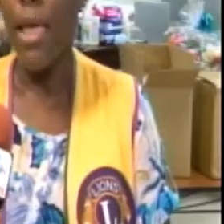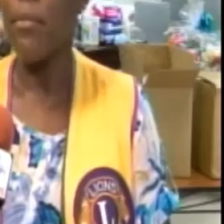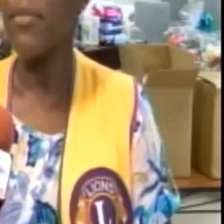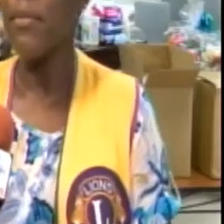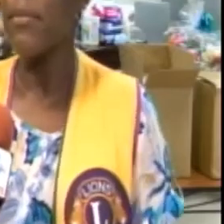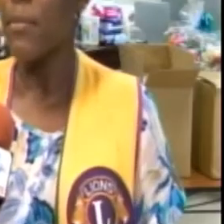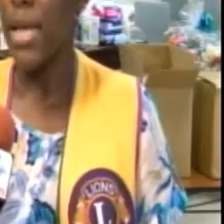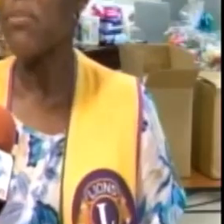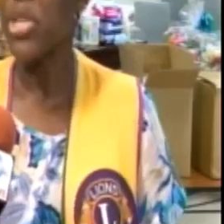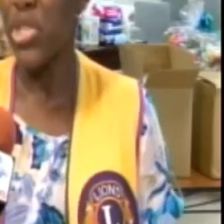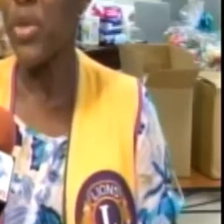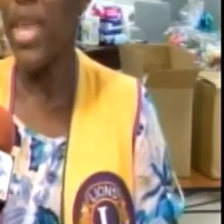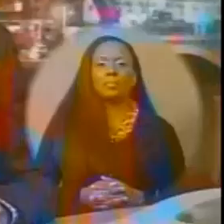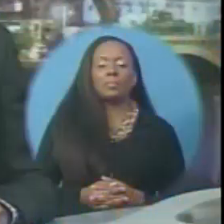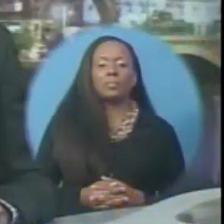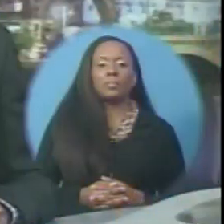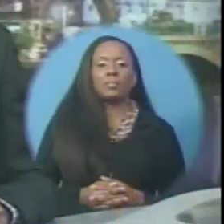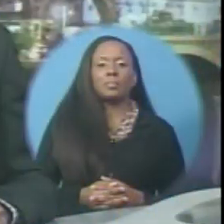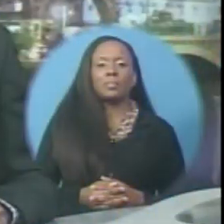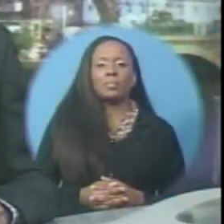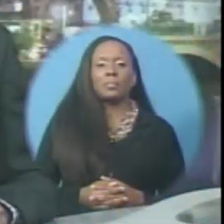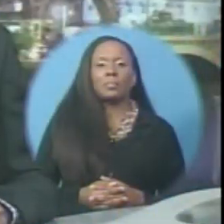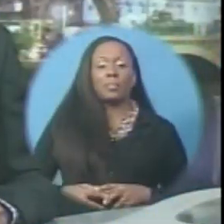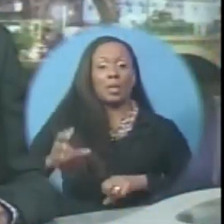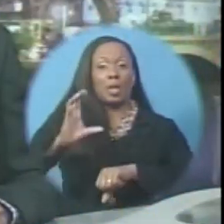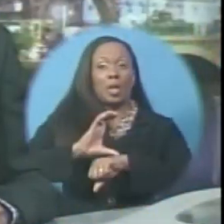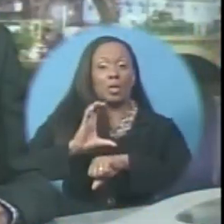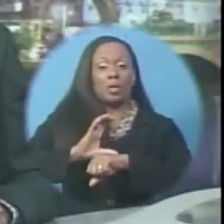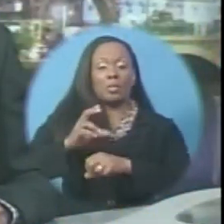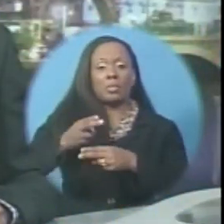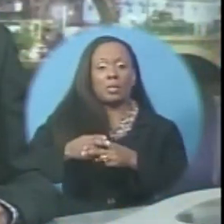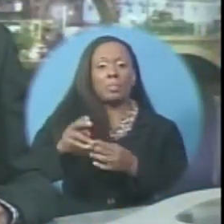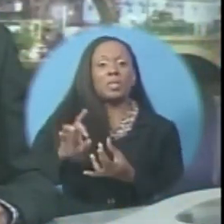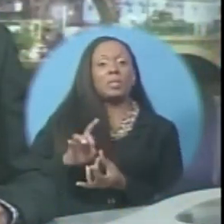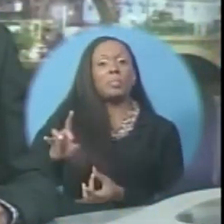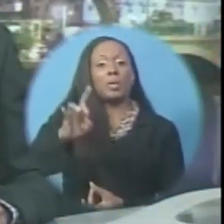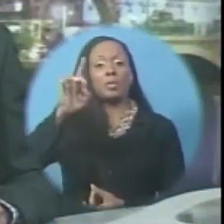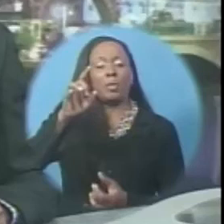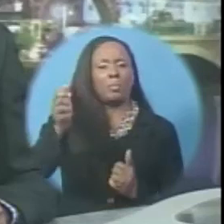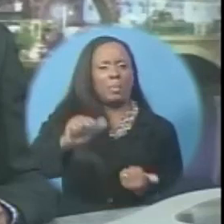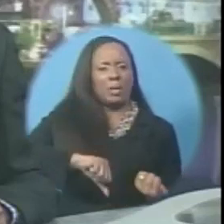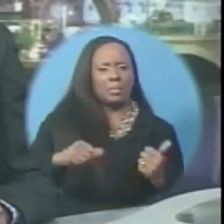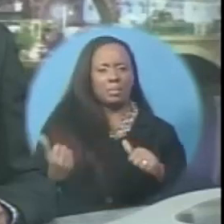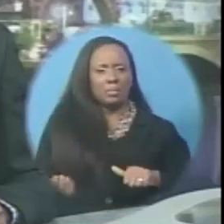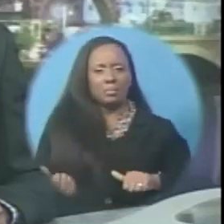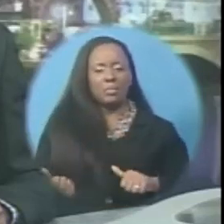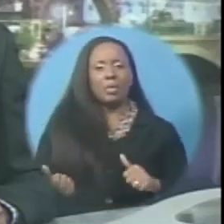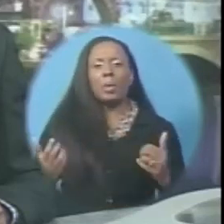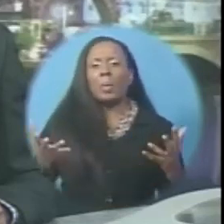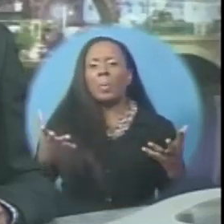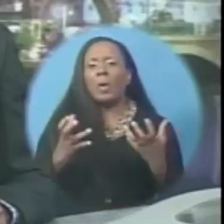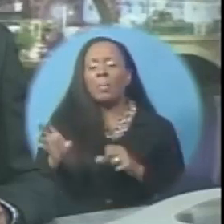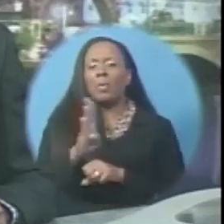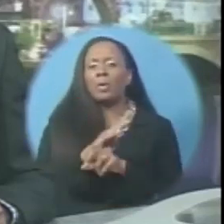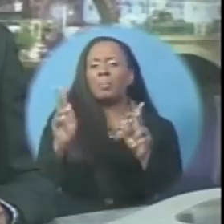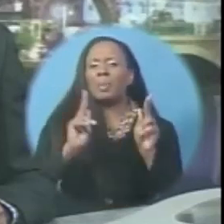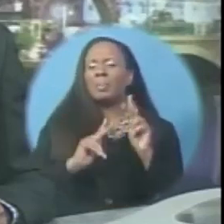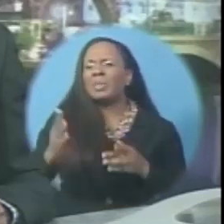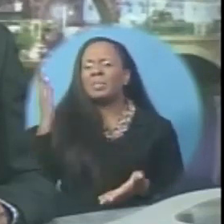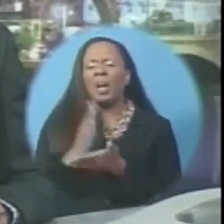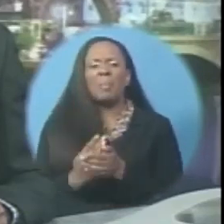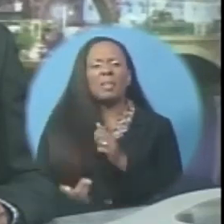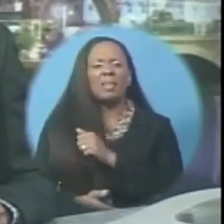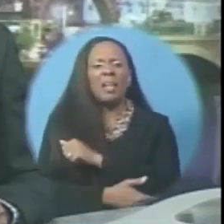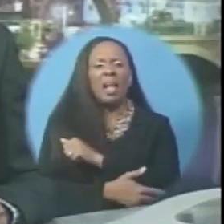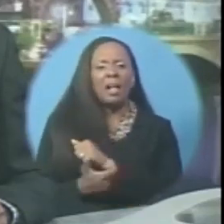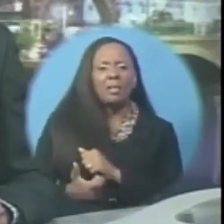to help as much as we can. In other news now, the Spiritual Baptist Church wants Barbadians to do away with selfishness,